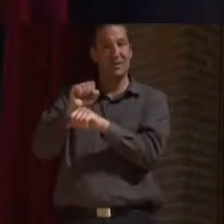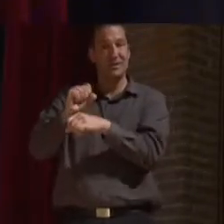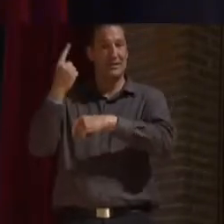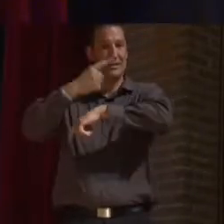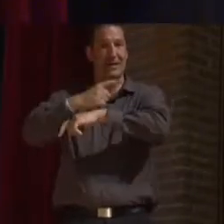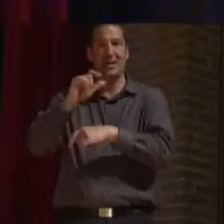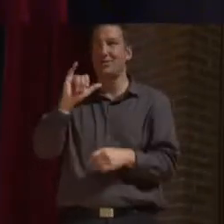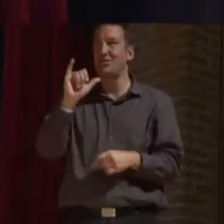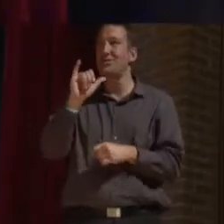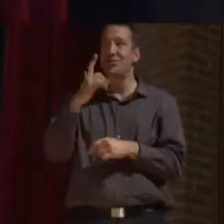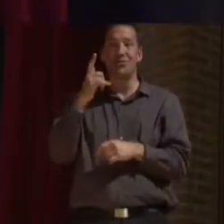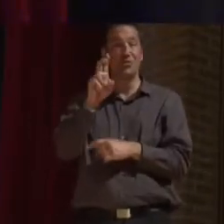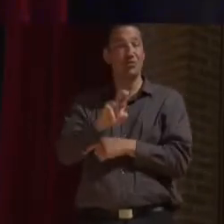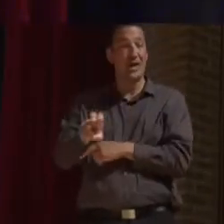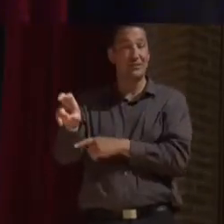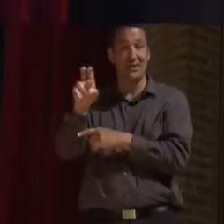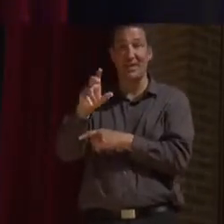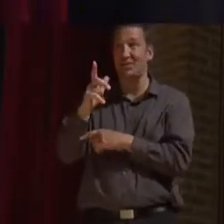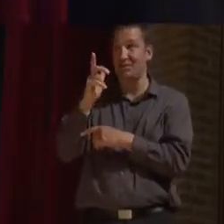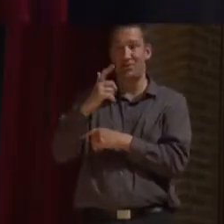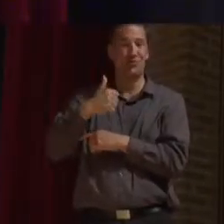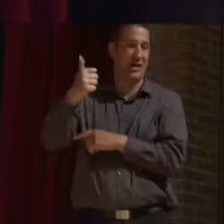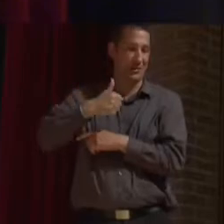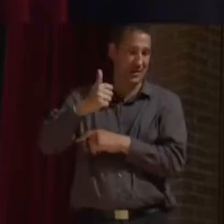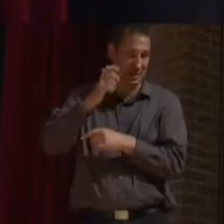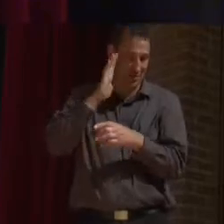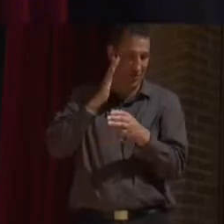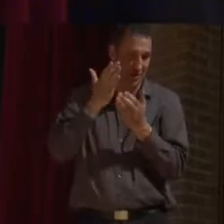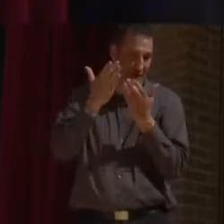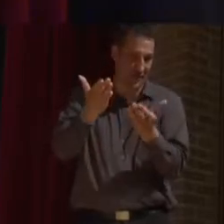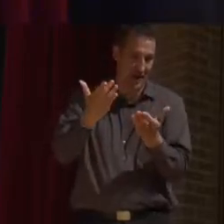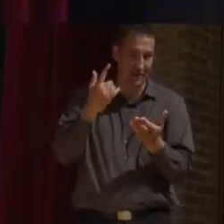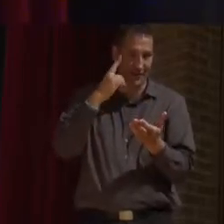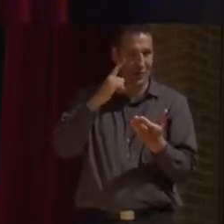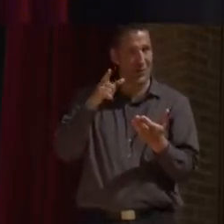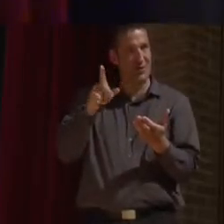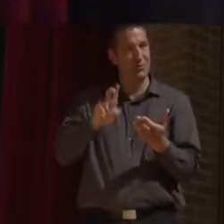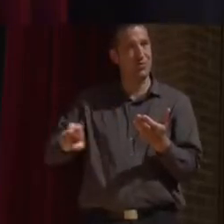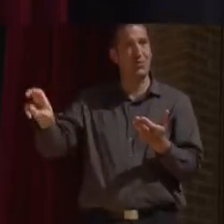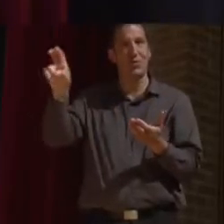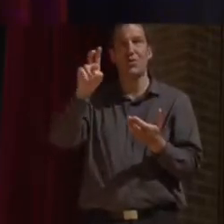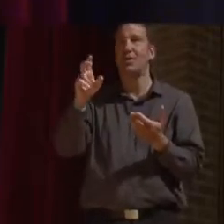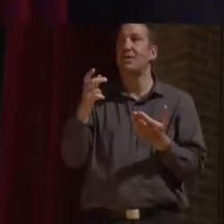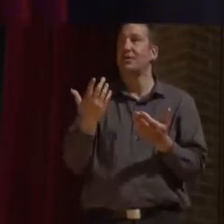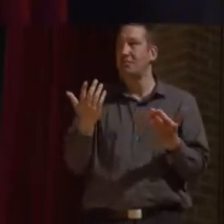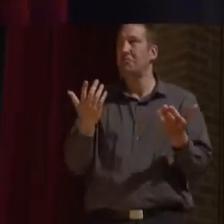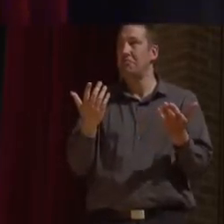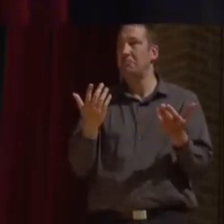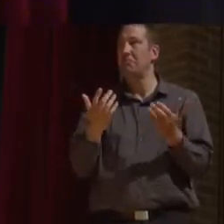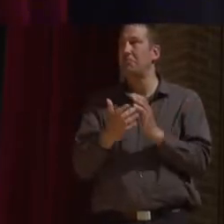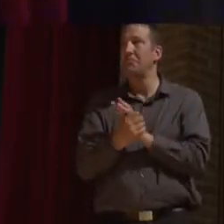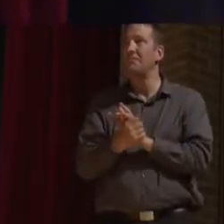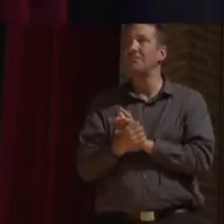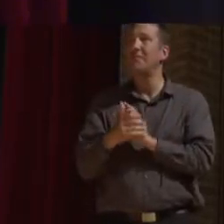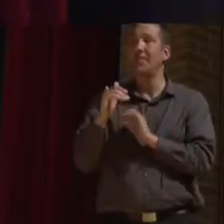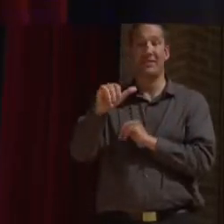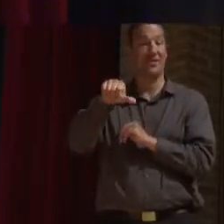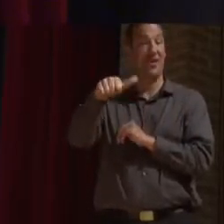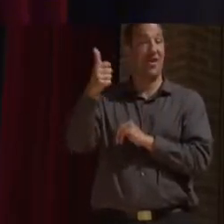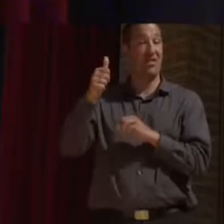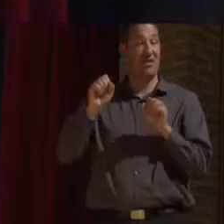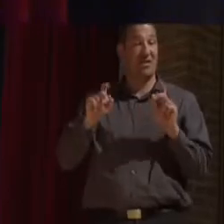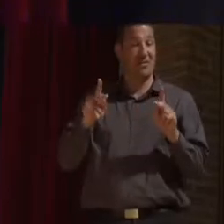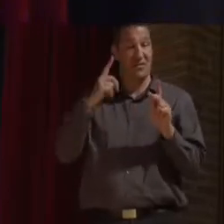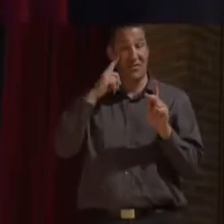like transportation is going to be provided for those tours and things like that. So that's another opportunity